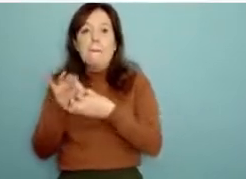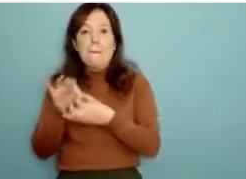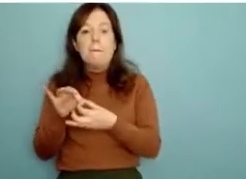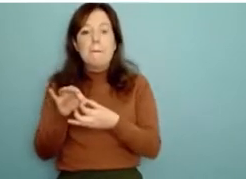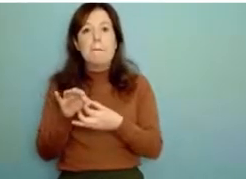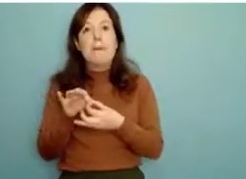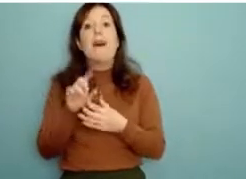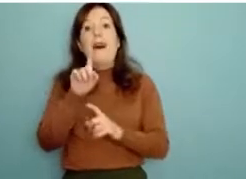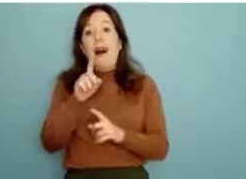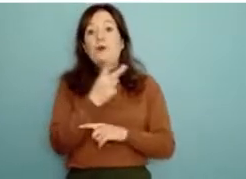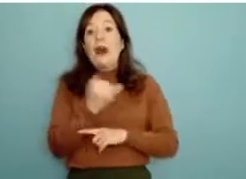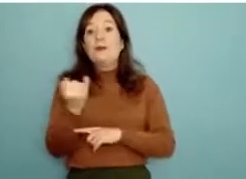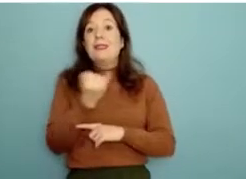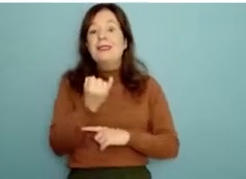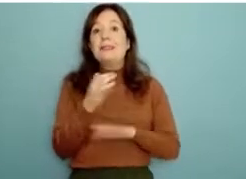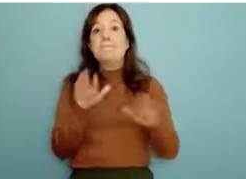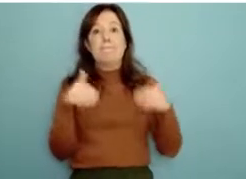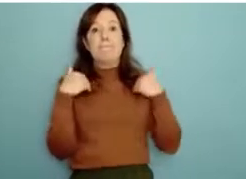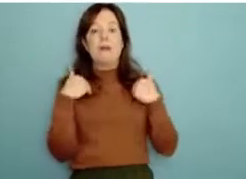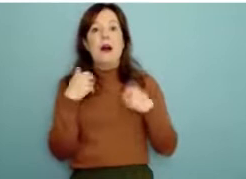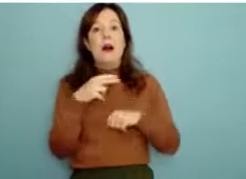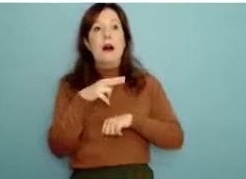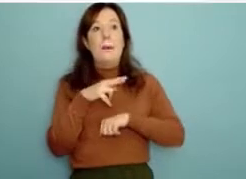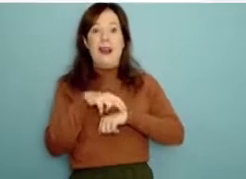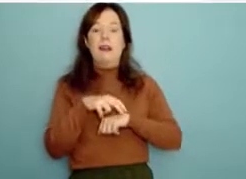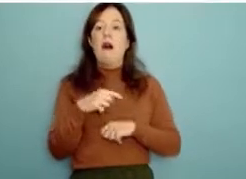I finally became honest with everybody.